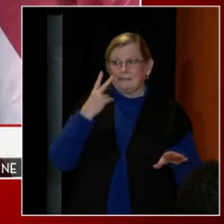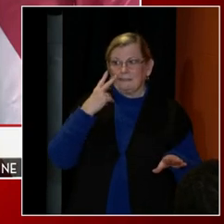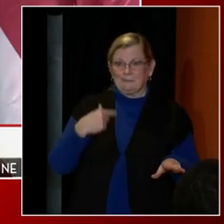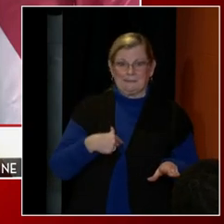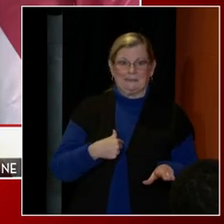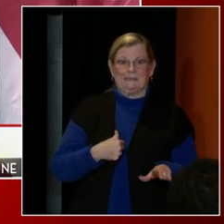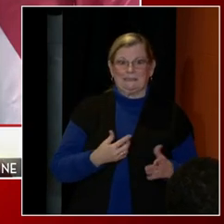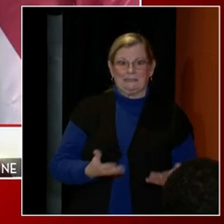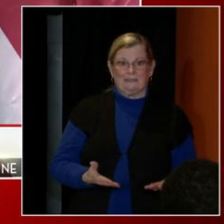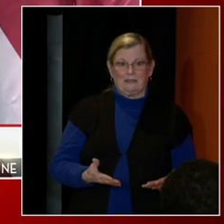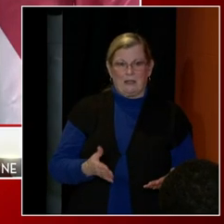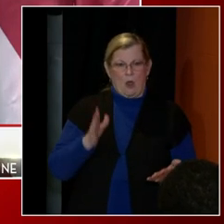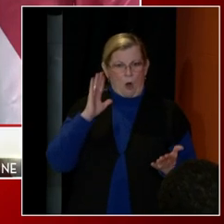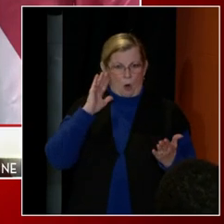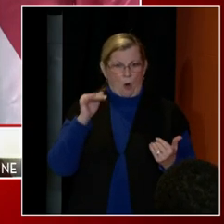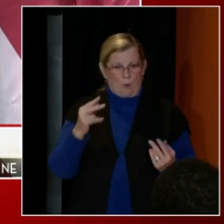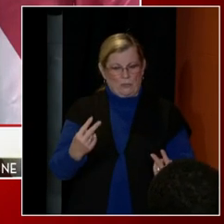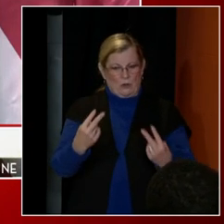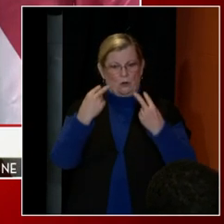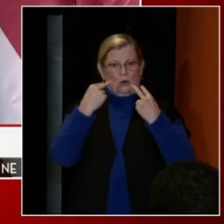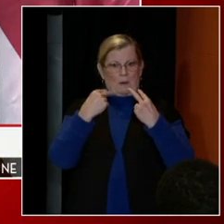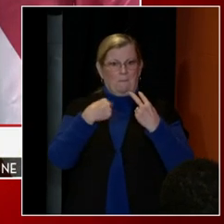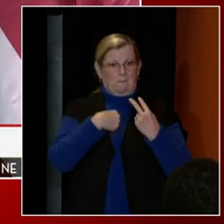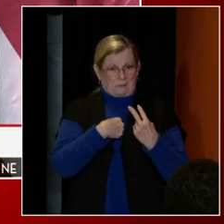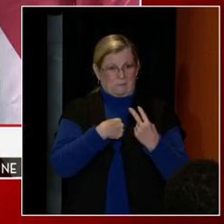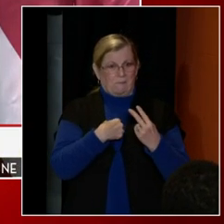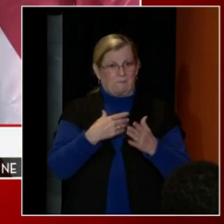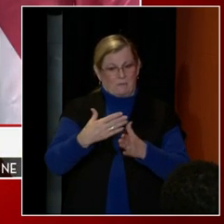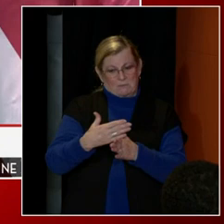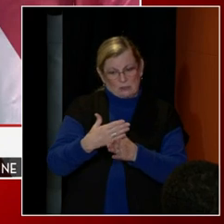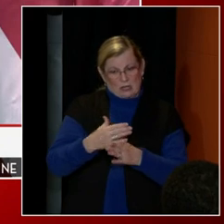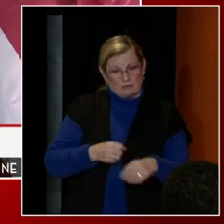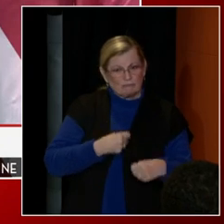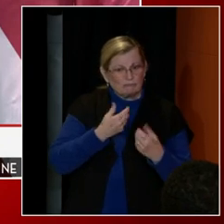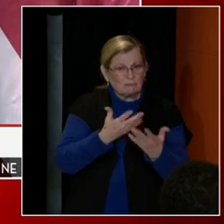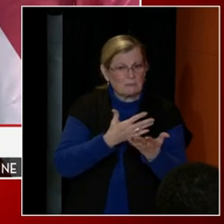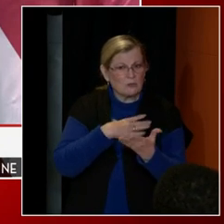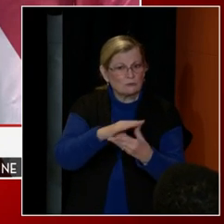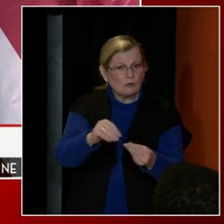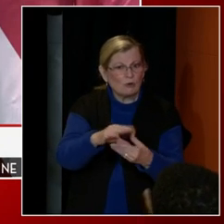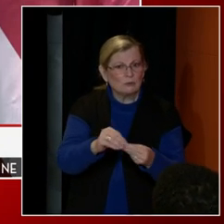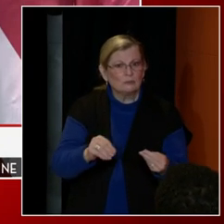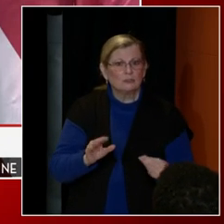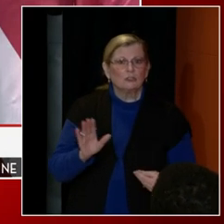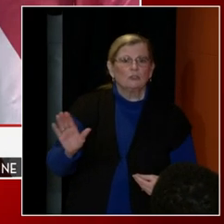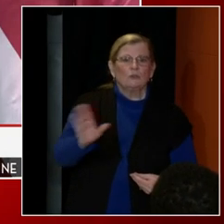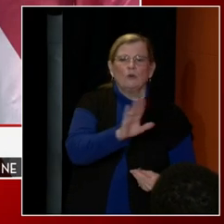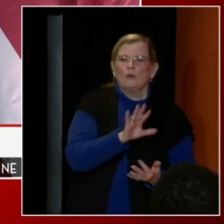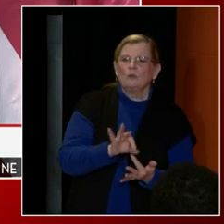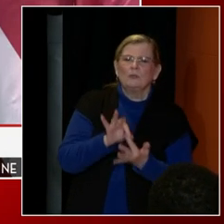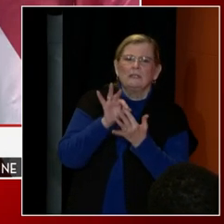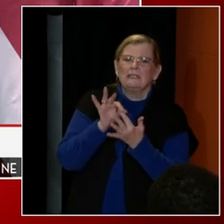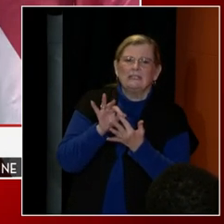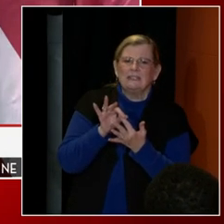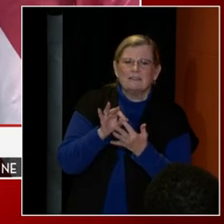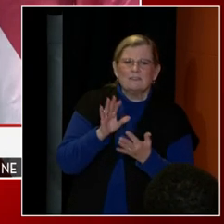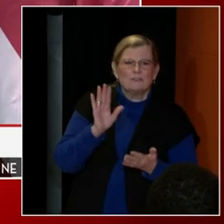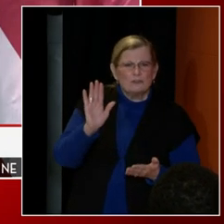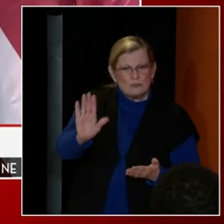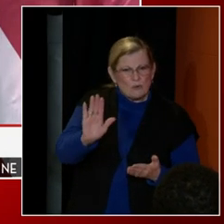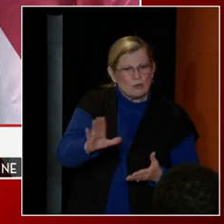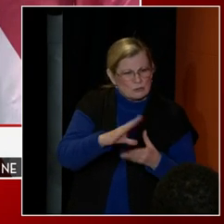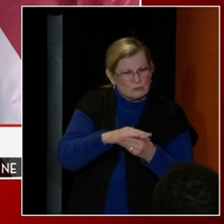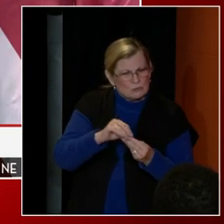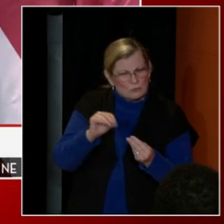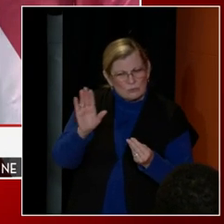from looking at me or sharing my story, it's your choice, and that's what I've always said. It's your choice. It's your